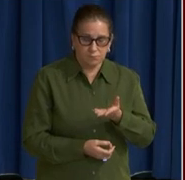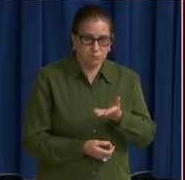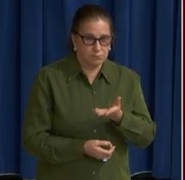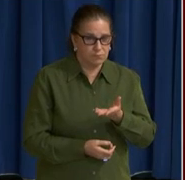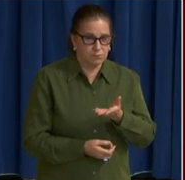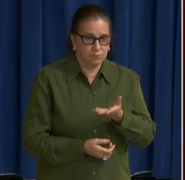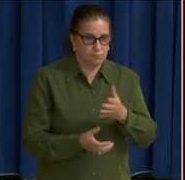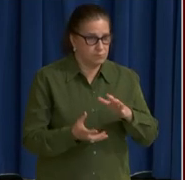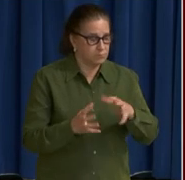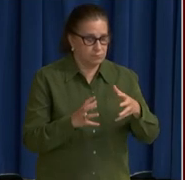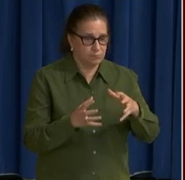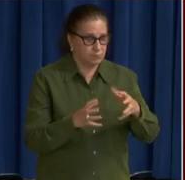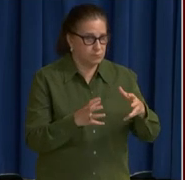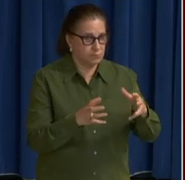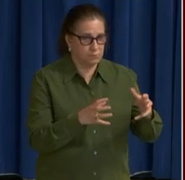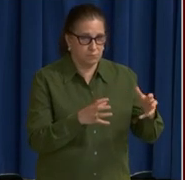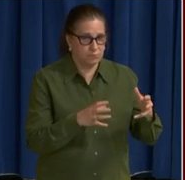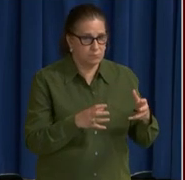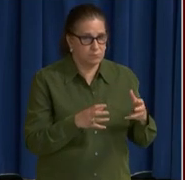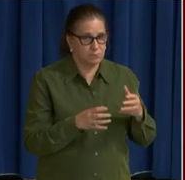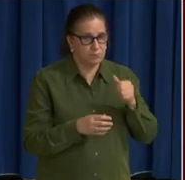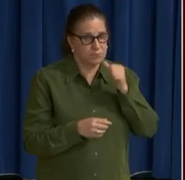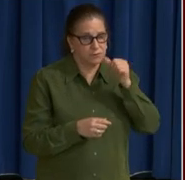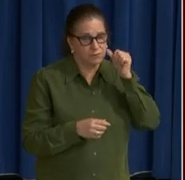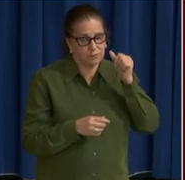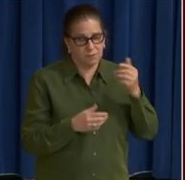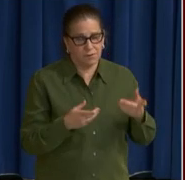yesterday afternoon, just before 4 o'clock.